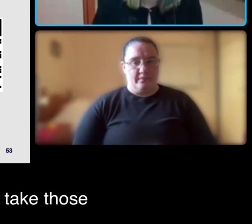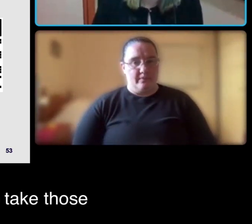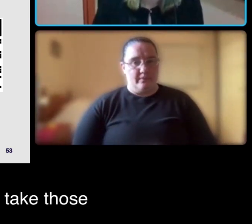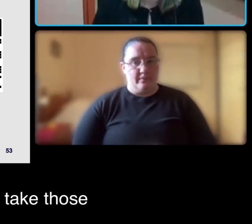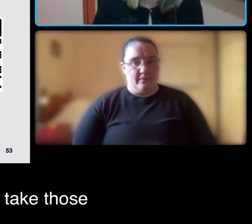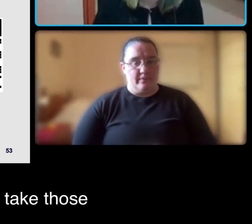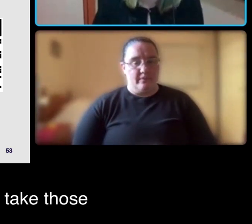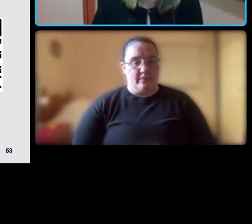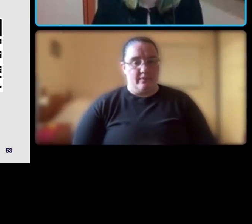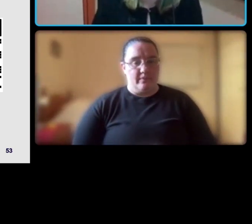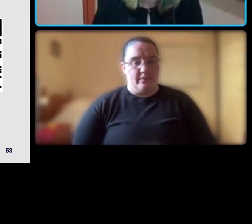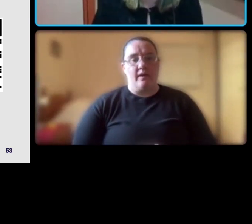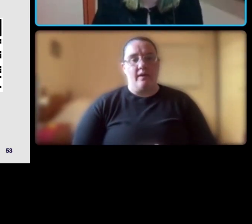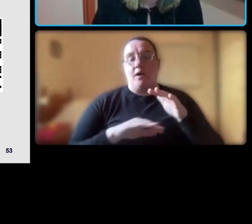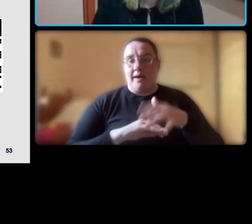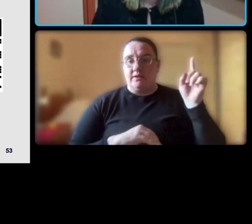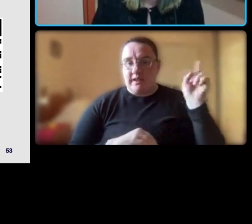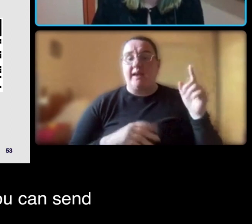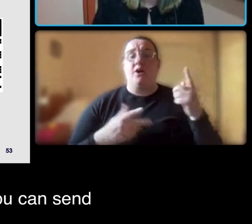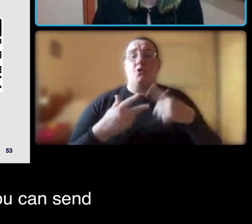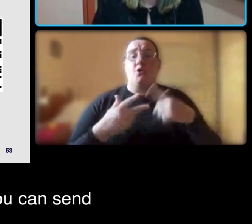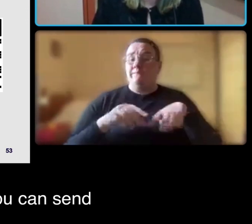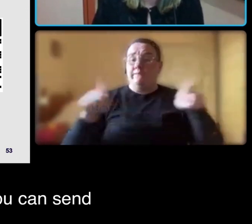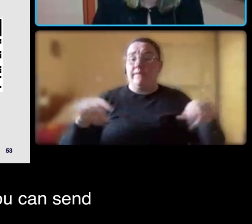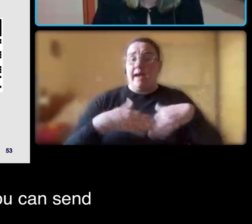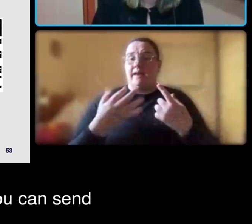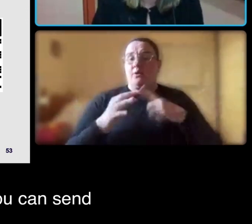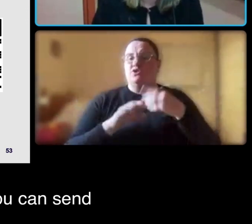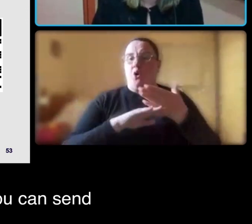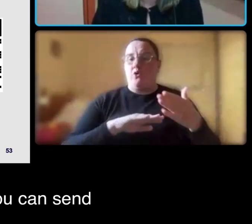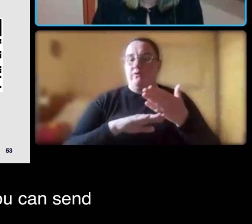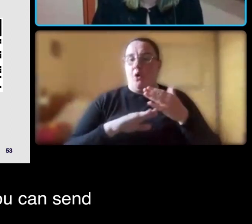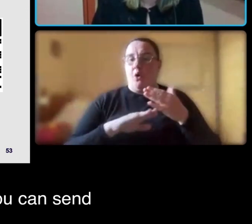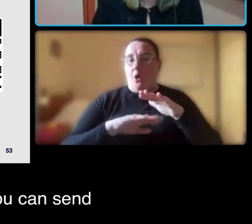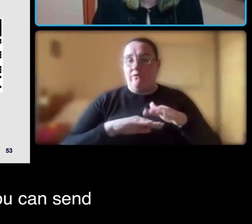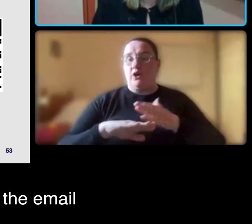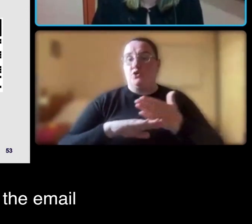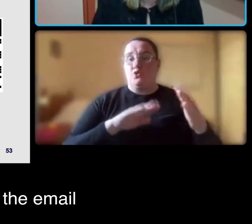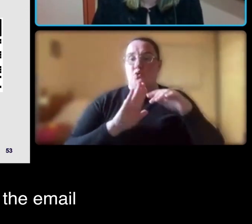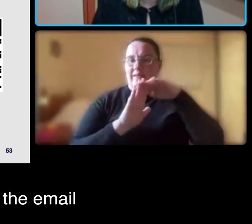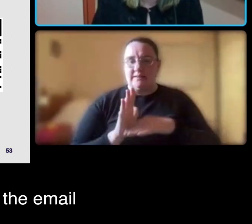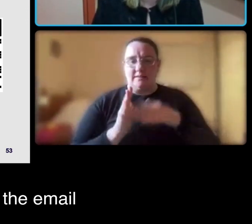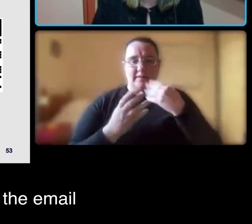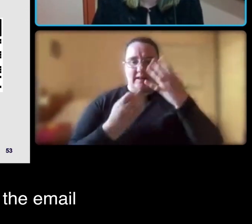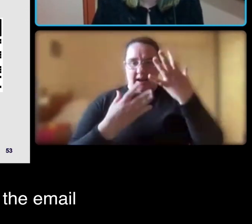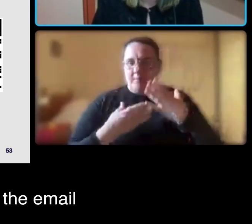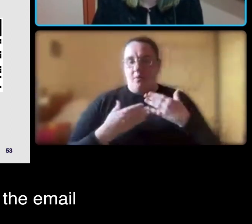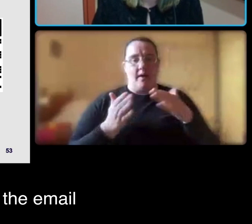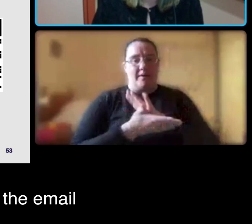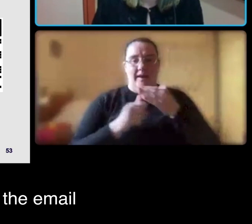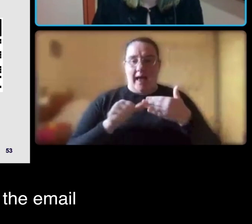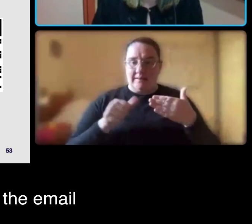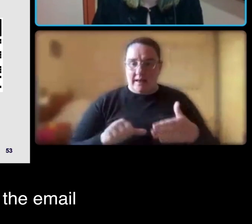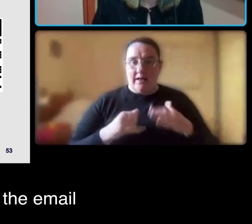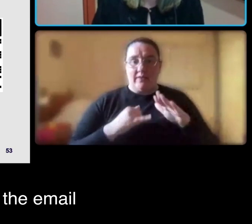have any questions, I'm happy to take those at the end. If you'd like to send us any feedback, you can send it to the